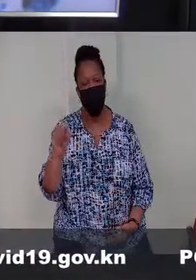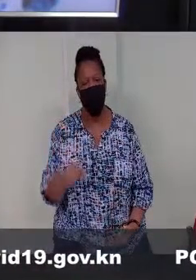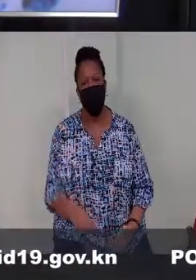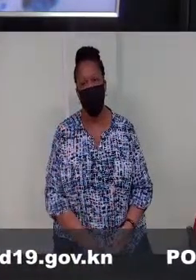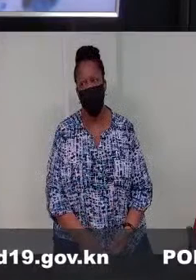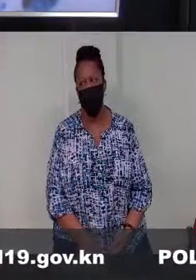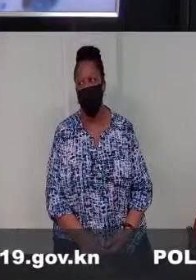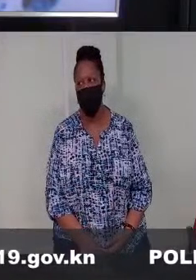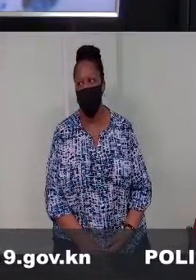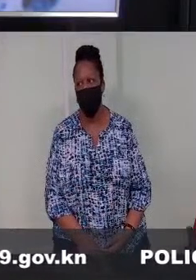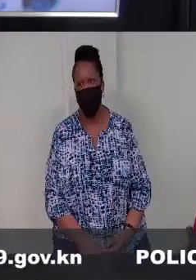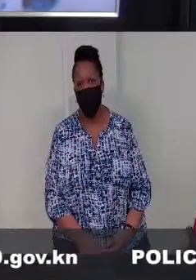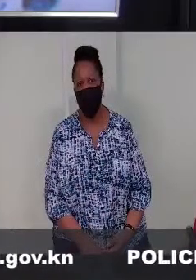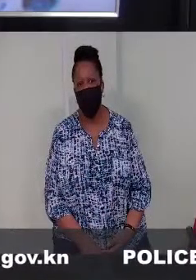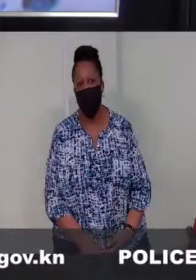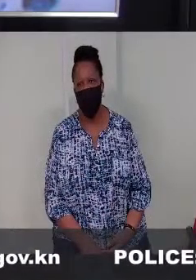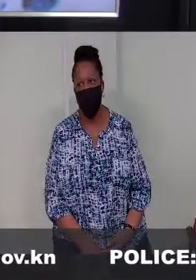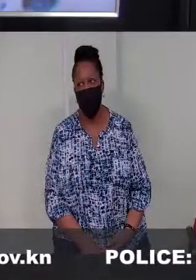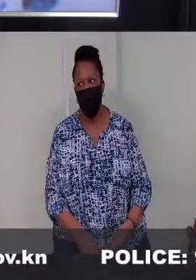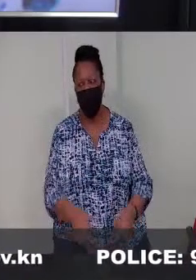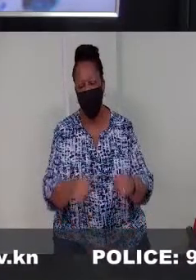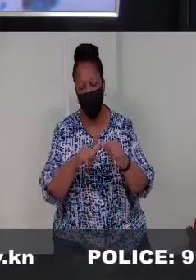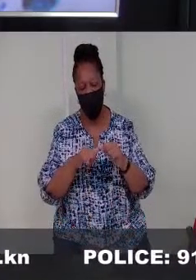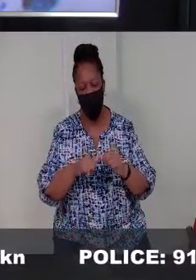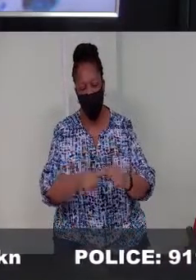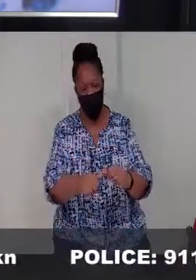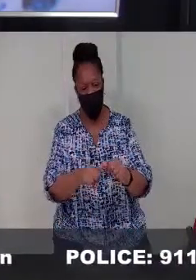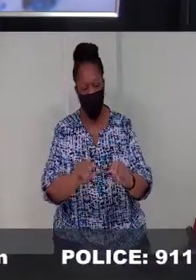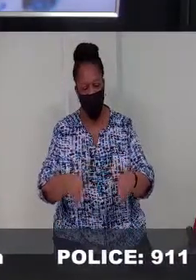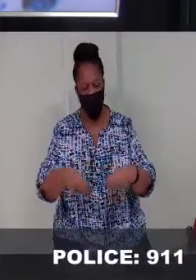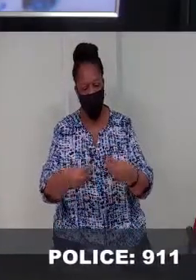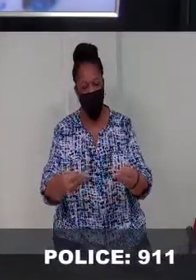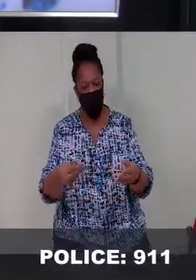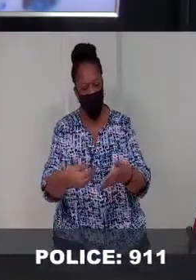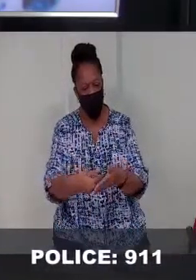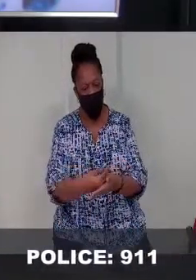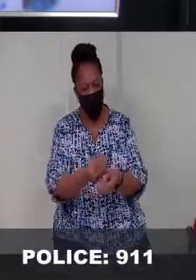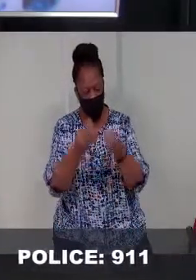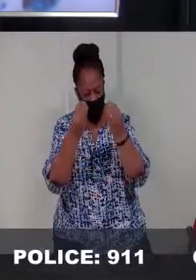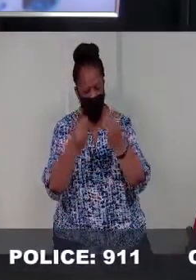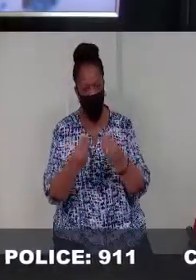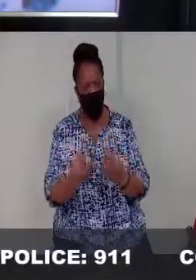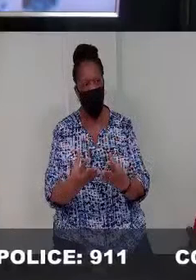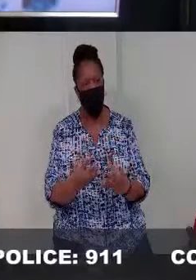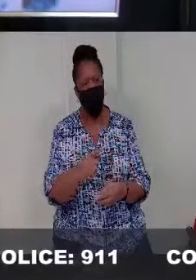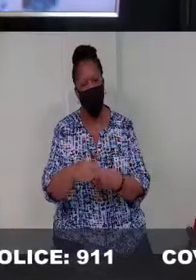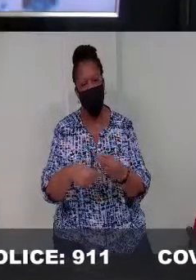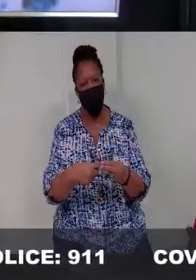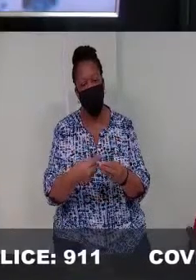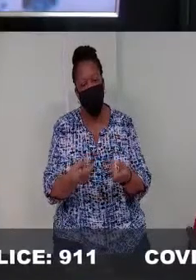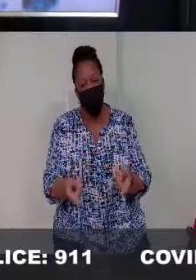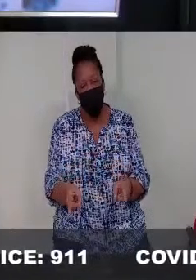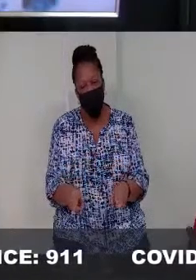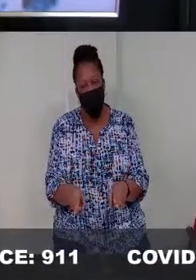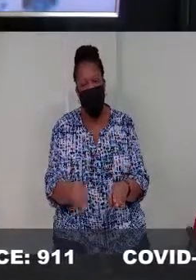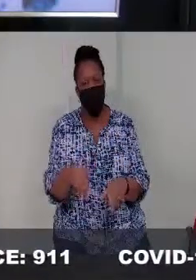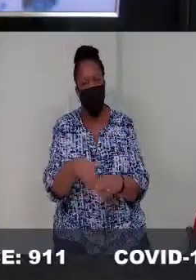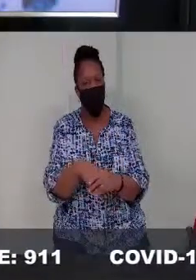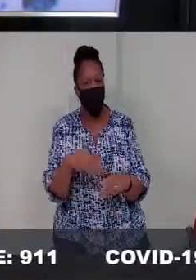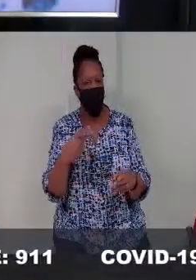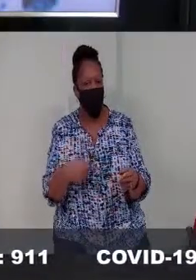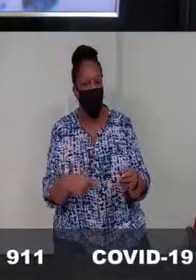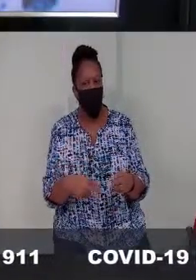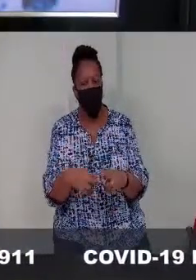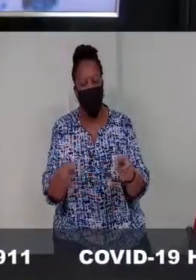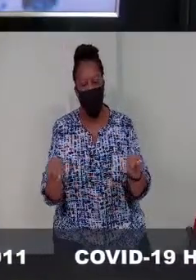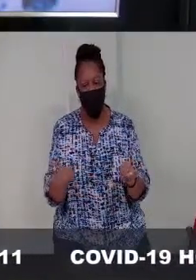2020. We continue to update you on what is happening in the Federation of